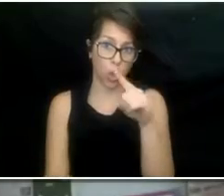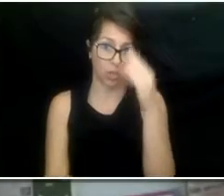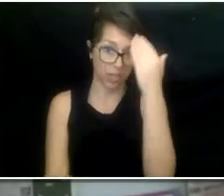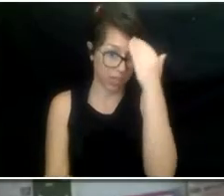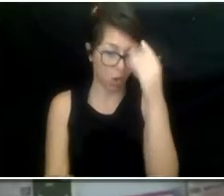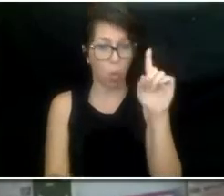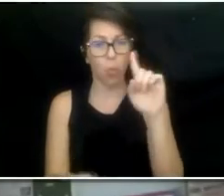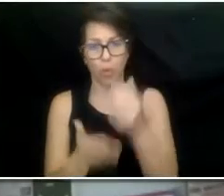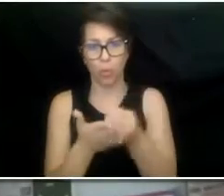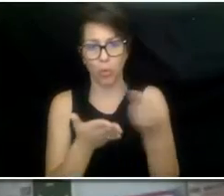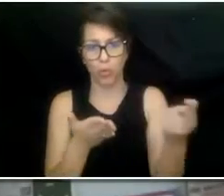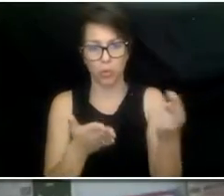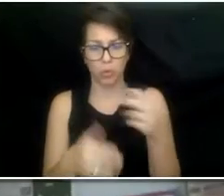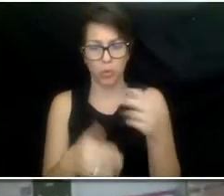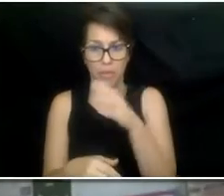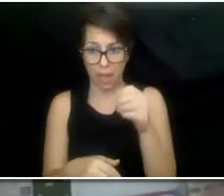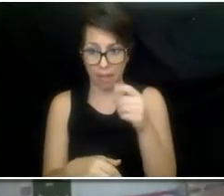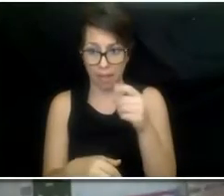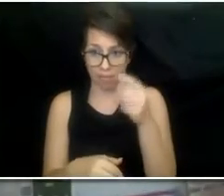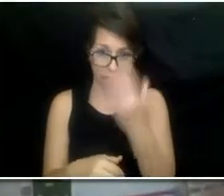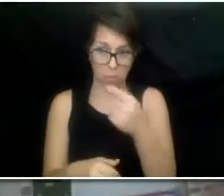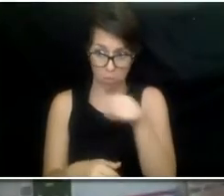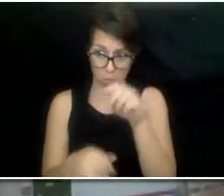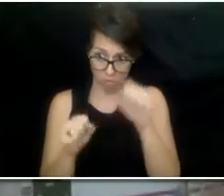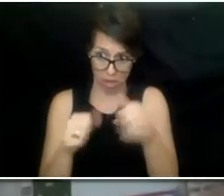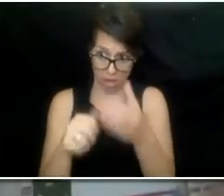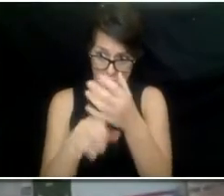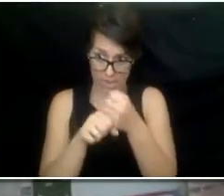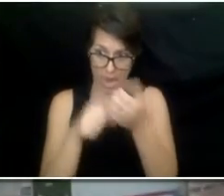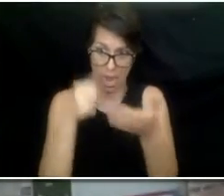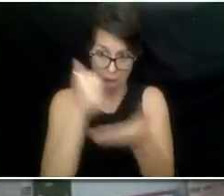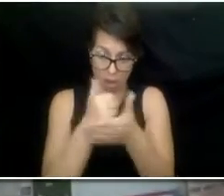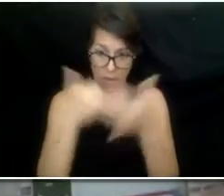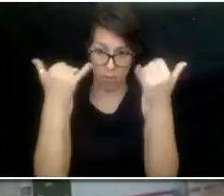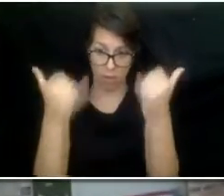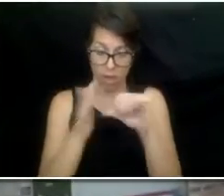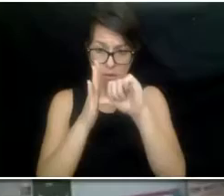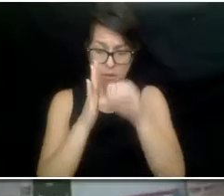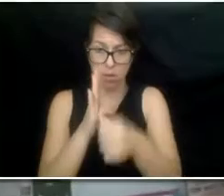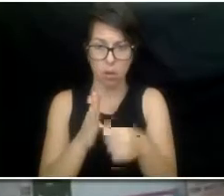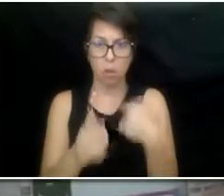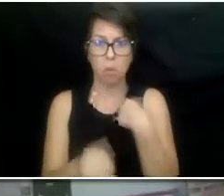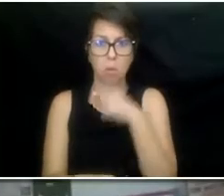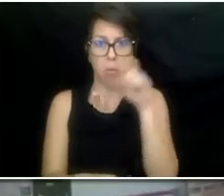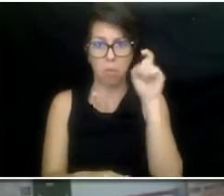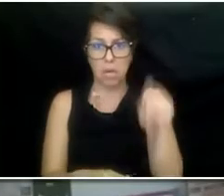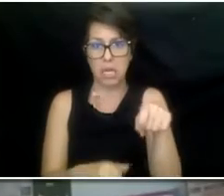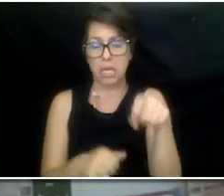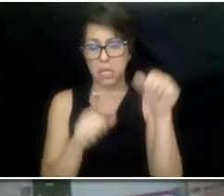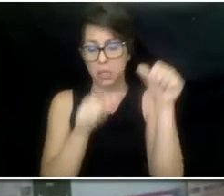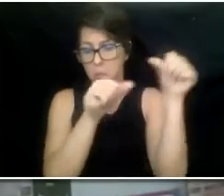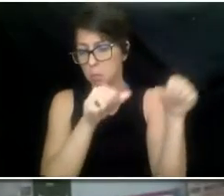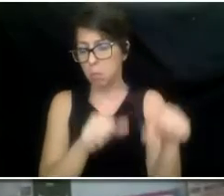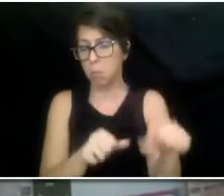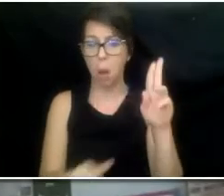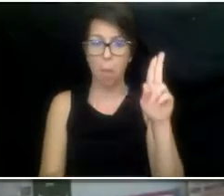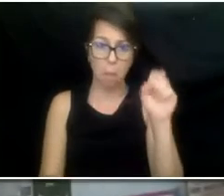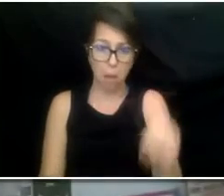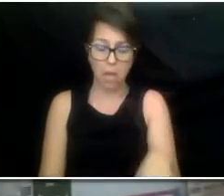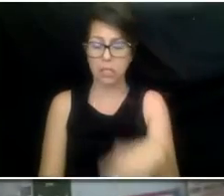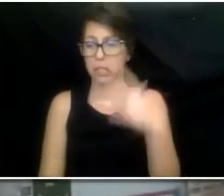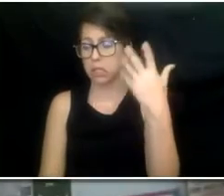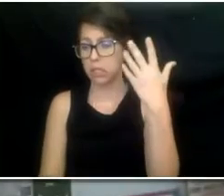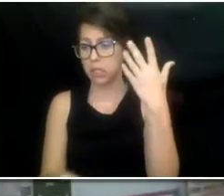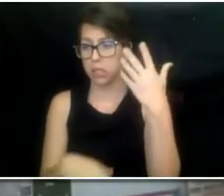stations it should be well known that even in times of pandemic resources are avilable to all